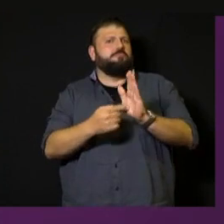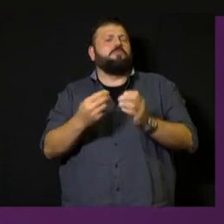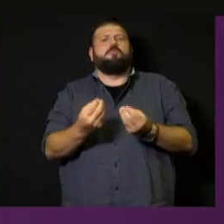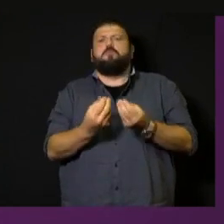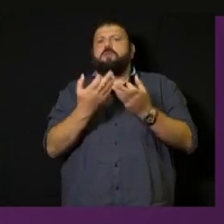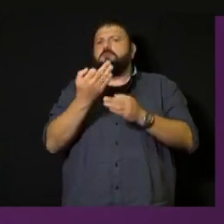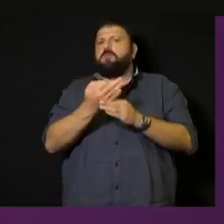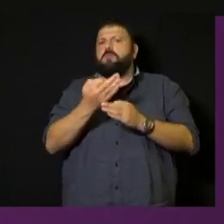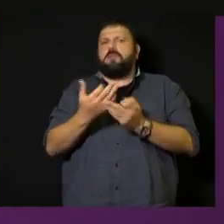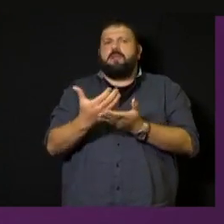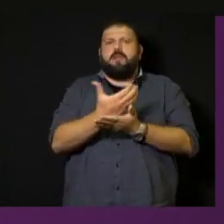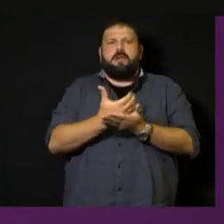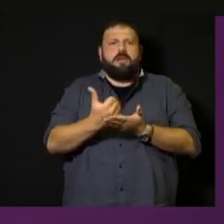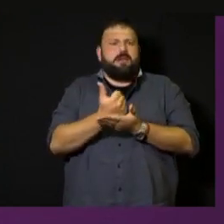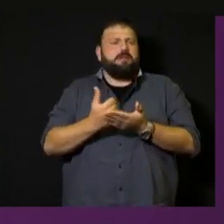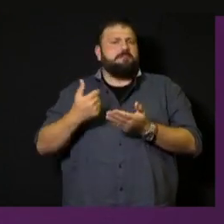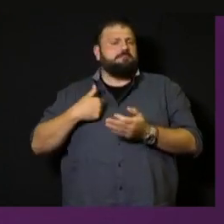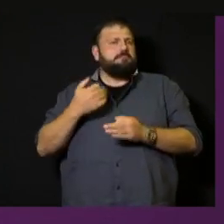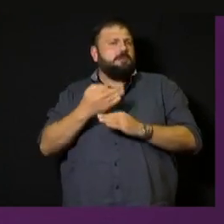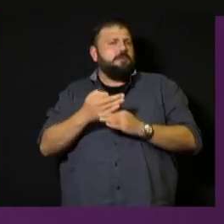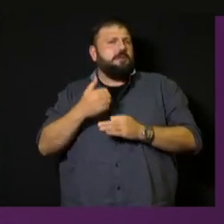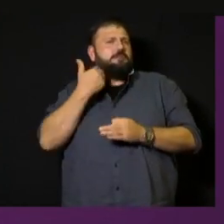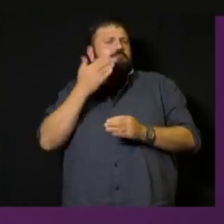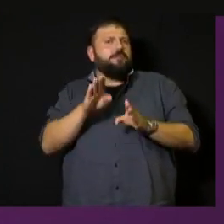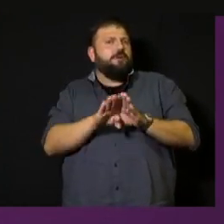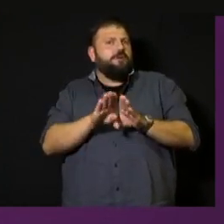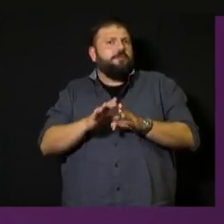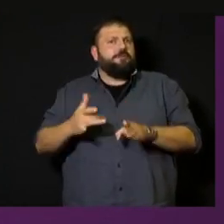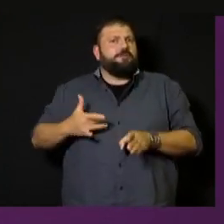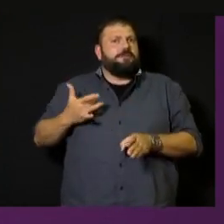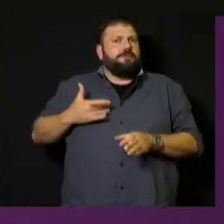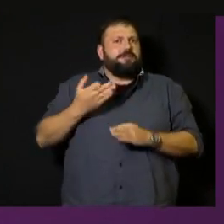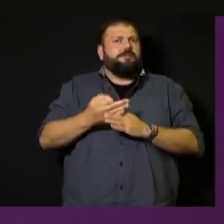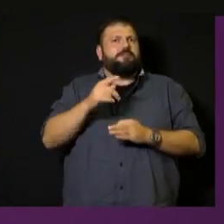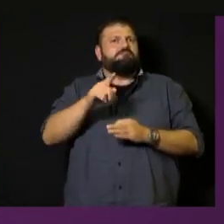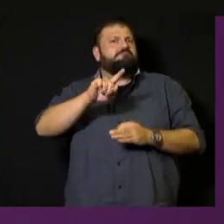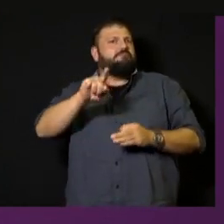Precise, quick, how much are you making, and a little bit what you're feeling, what you are.